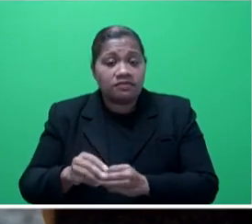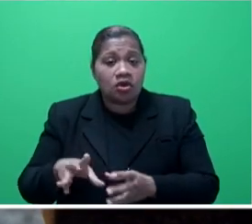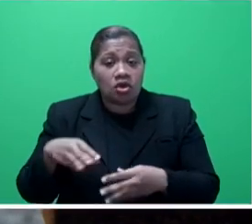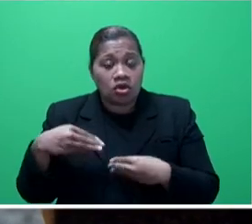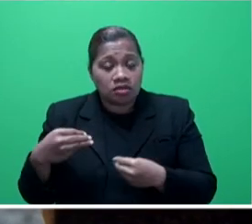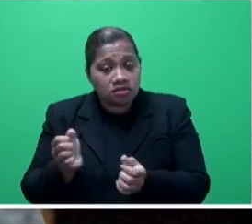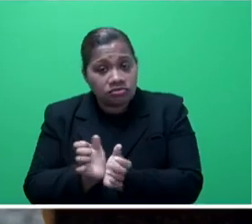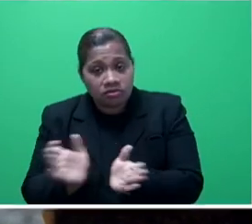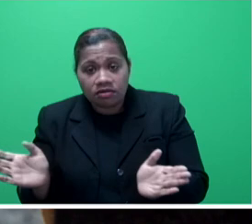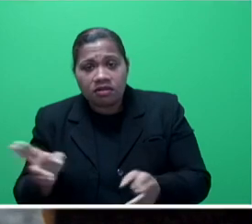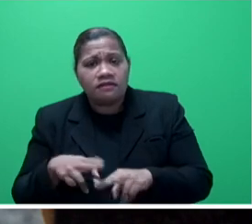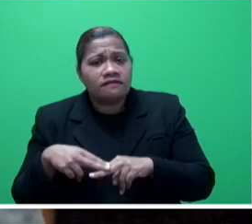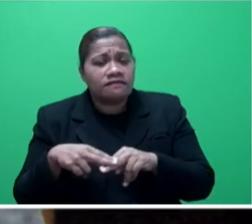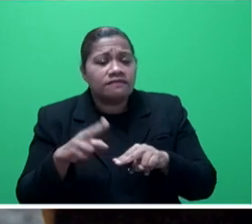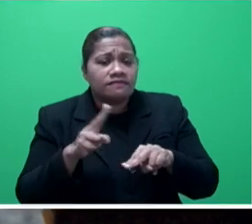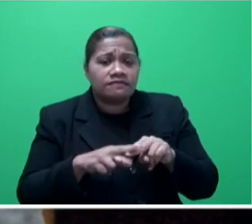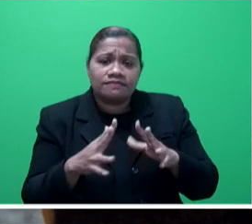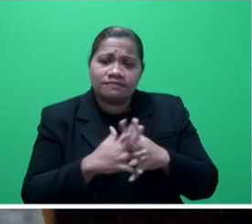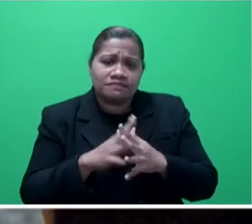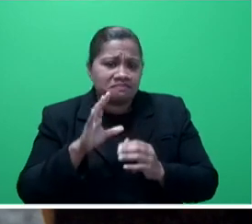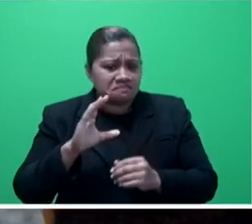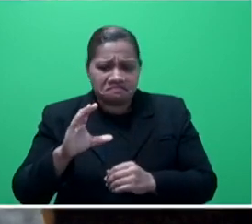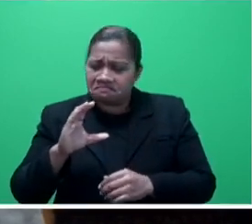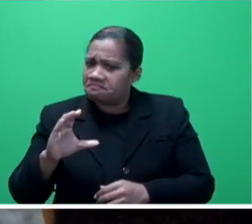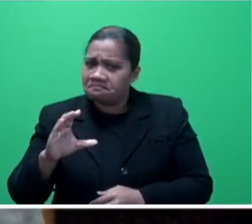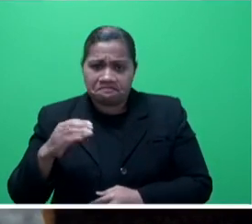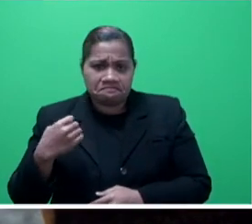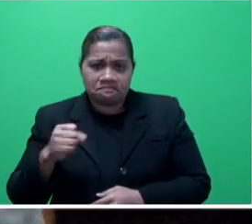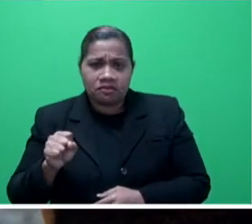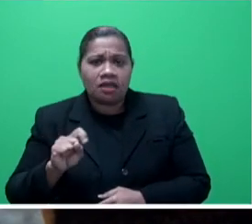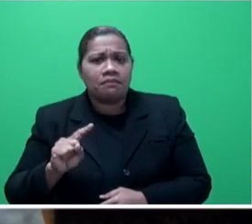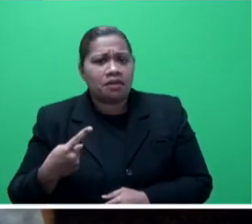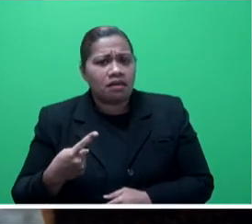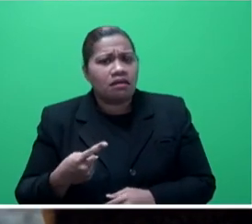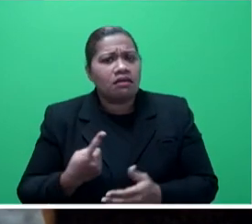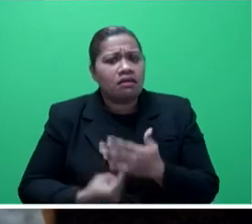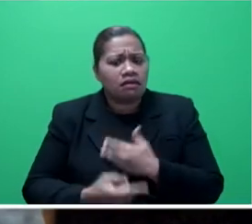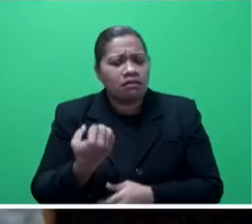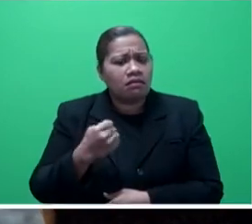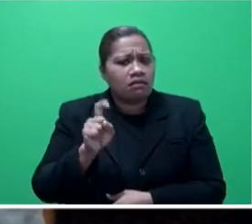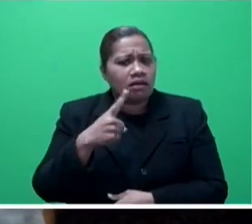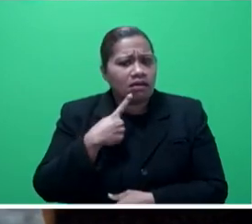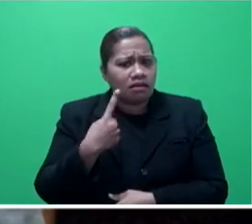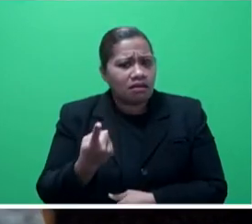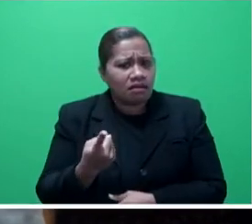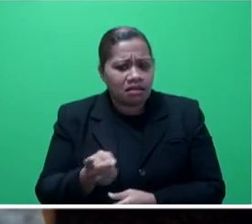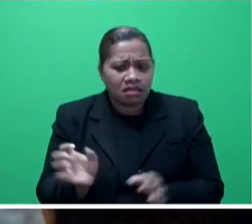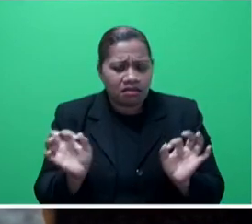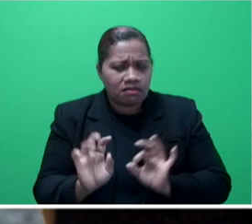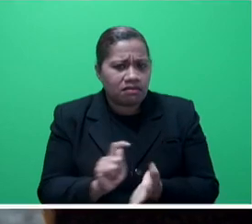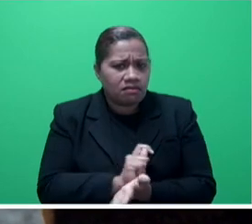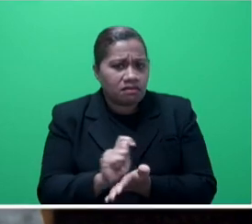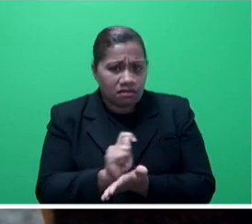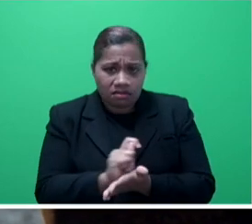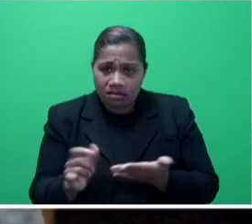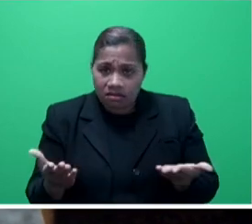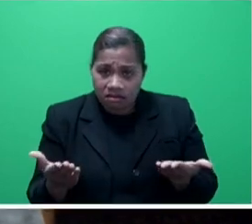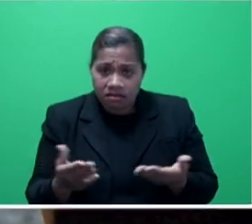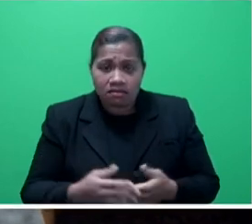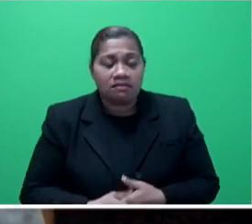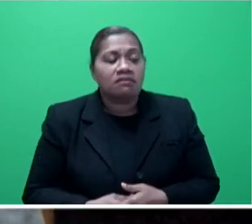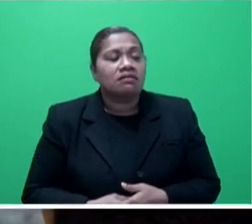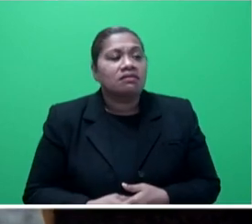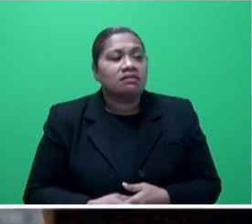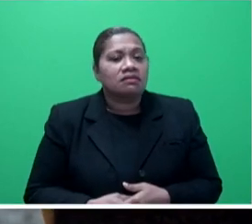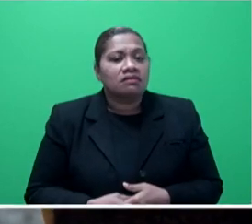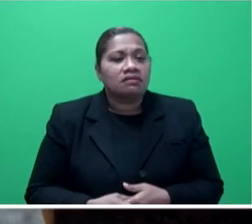Women's Crisis Center, they're not audited by the Office of the Auditor General. But nobody says, therefore, that there's no transparency. They all claim to be